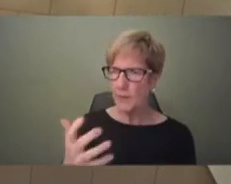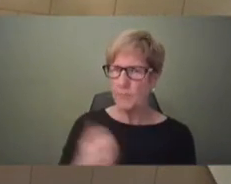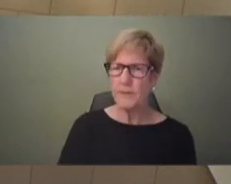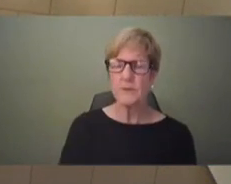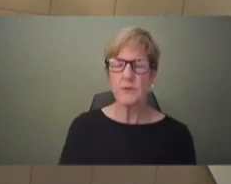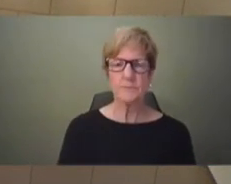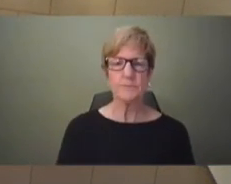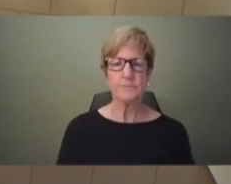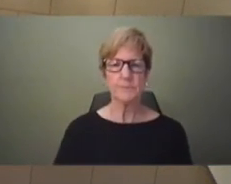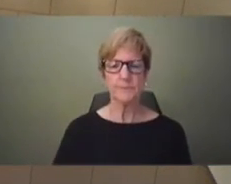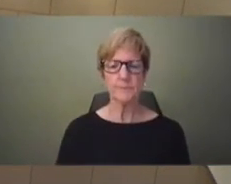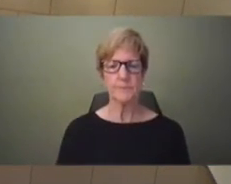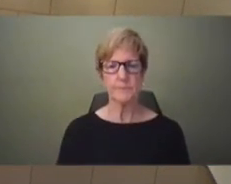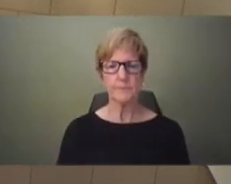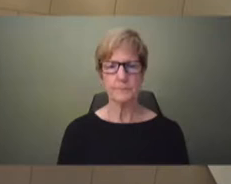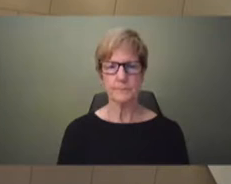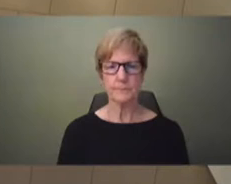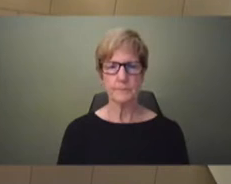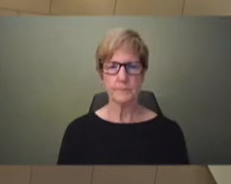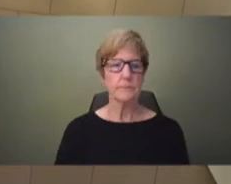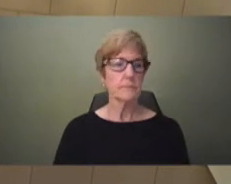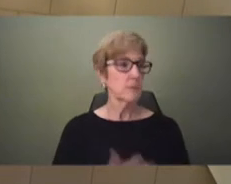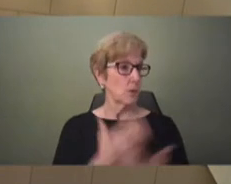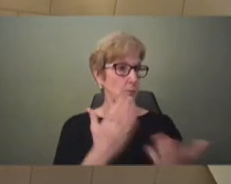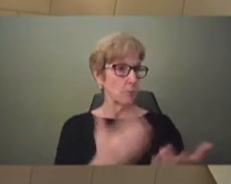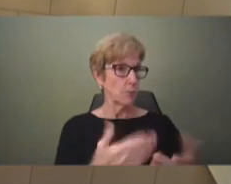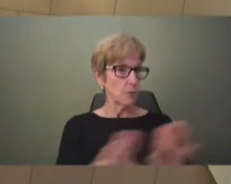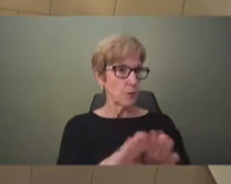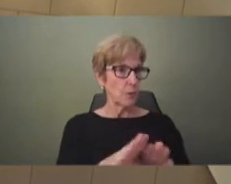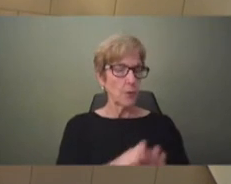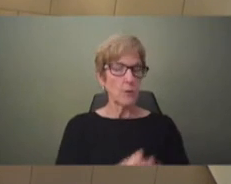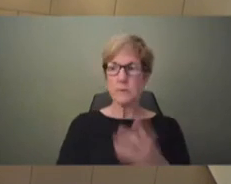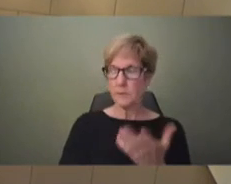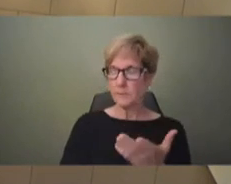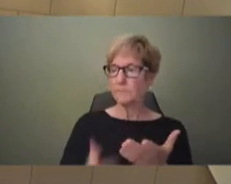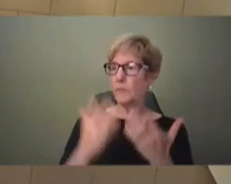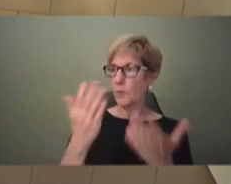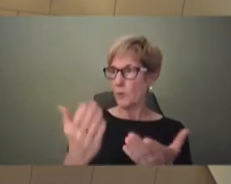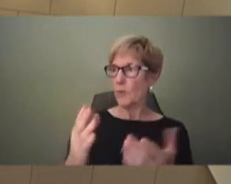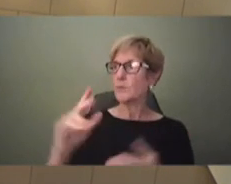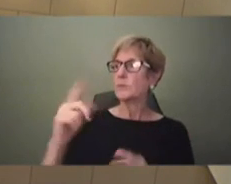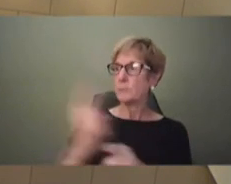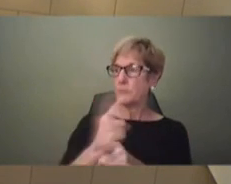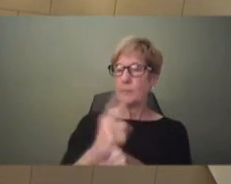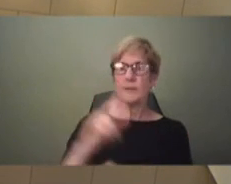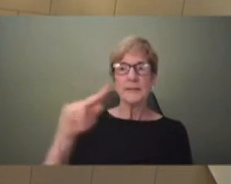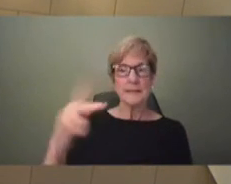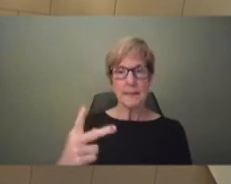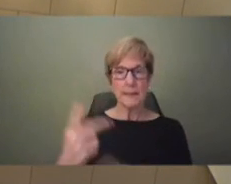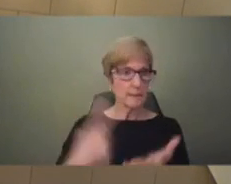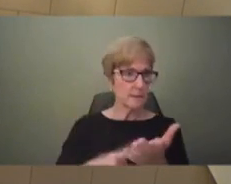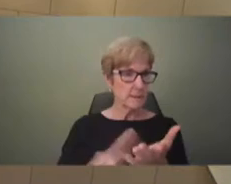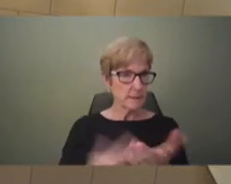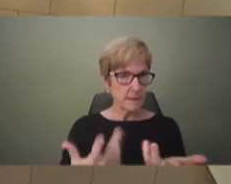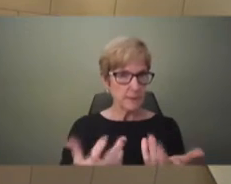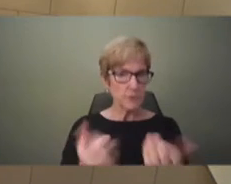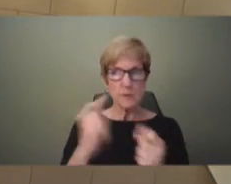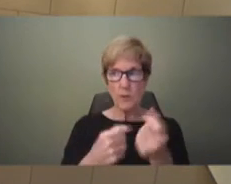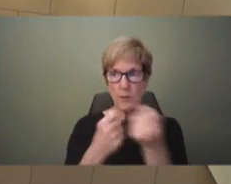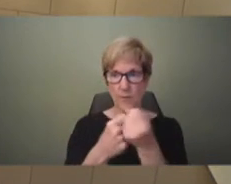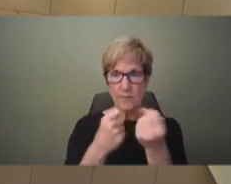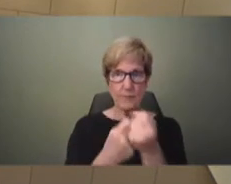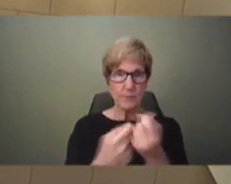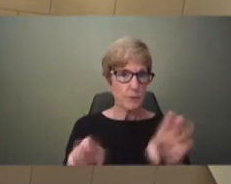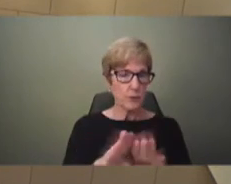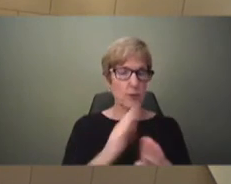council move to close second I hear a motion that's been made in probably second any discussion on that all in favor closeing public hearing please raise your